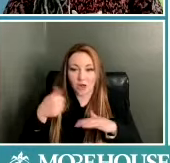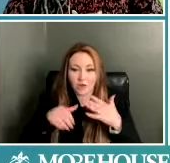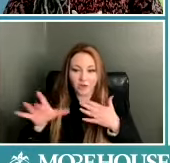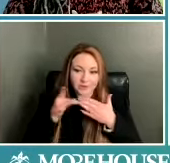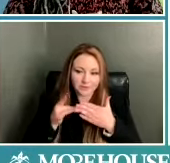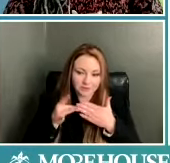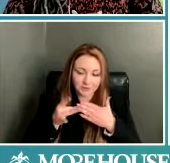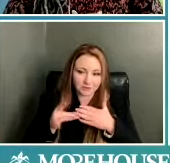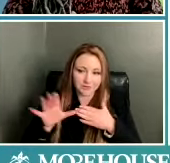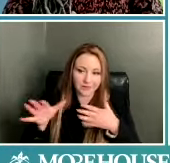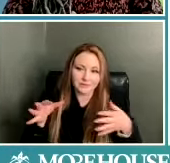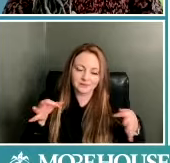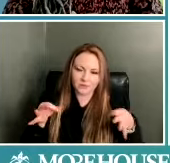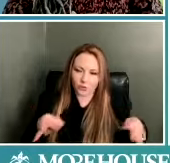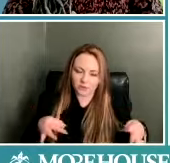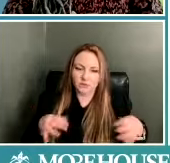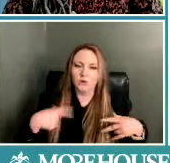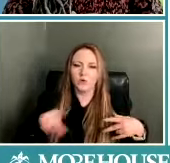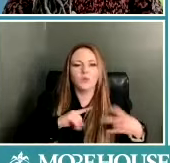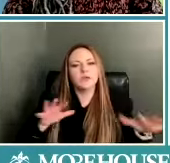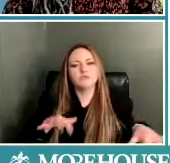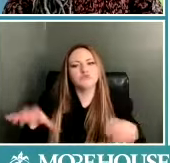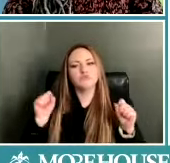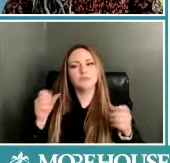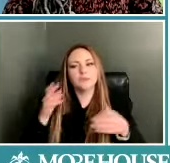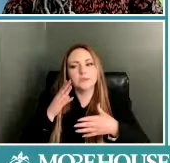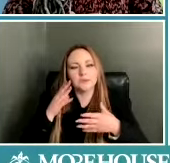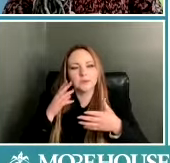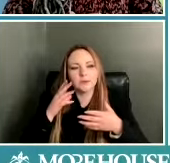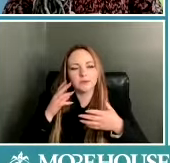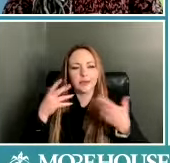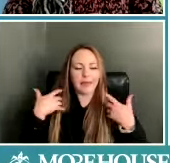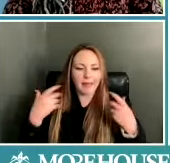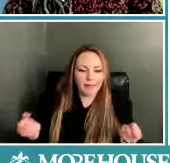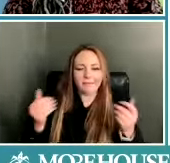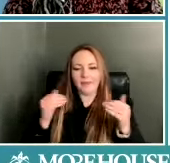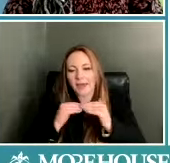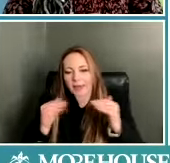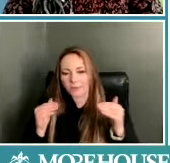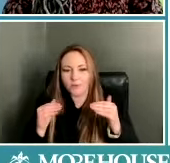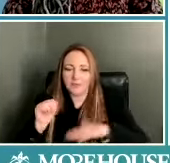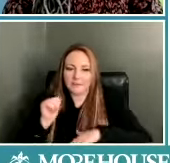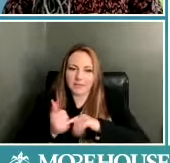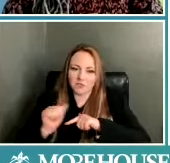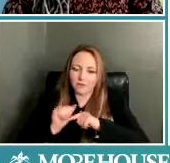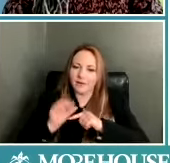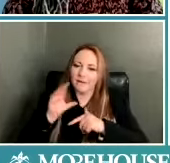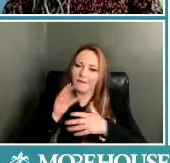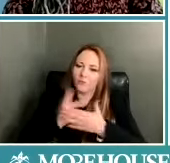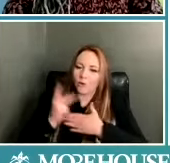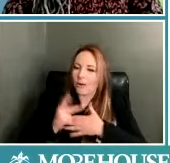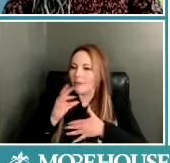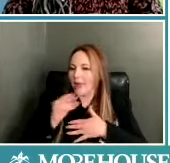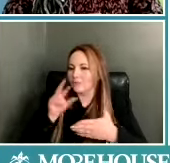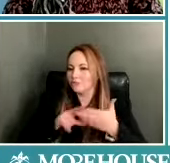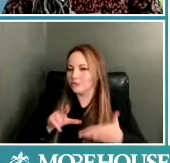and direction, we have taken on a number of health equity-based training, programmatic, and research initiatives in